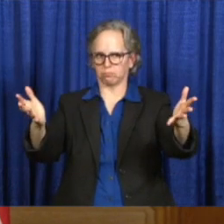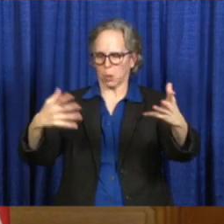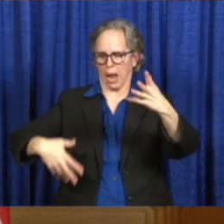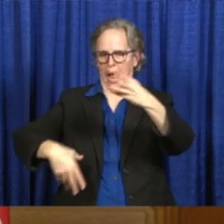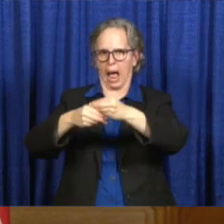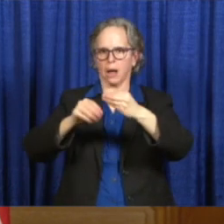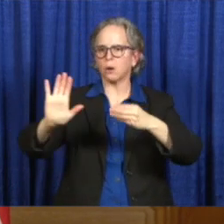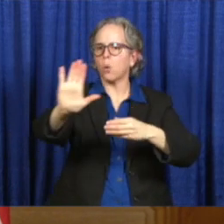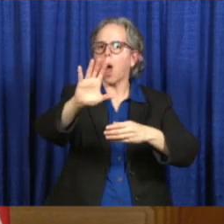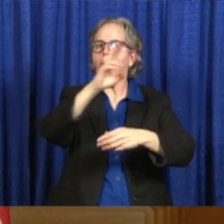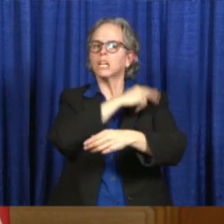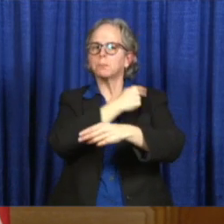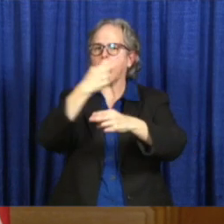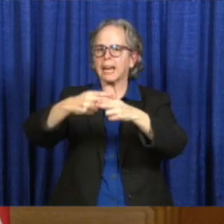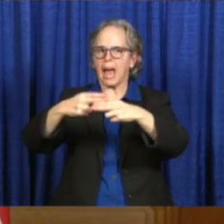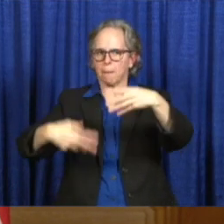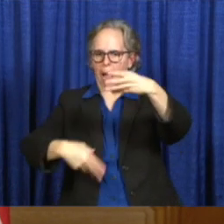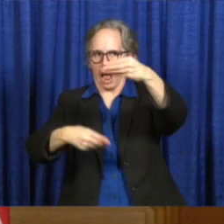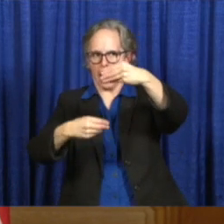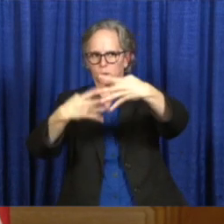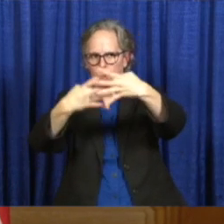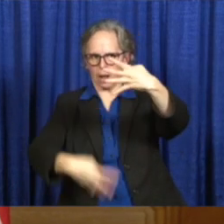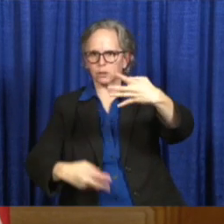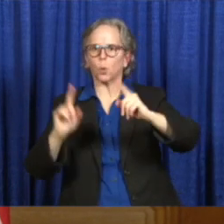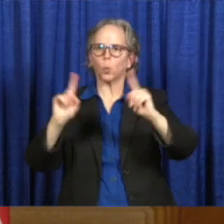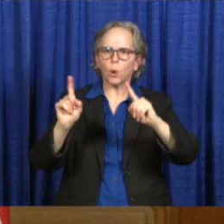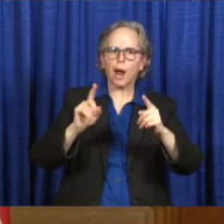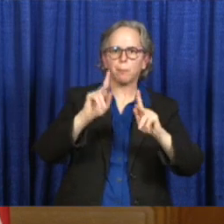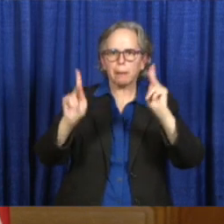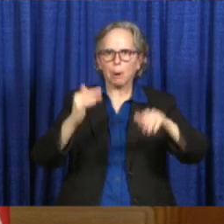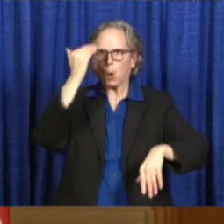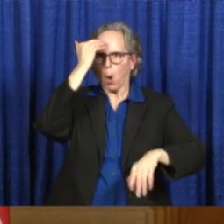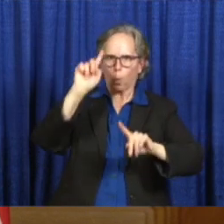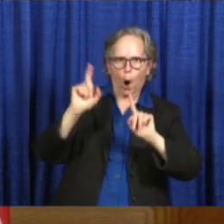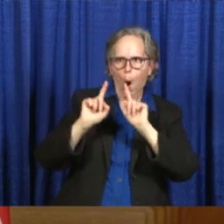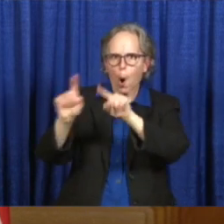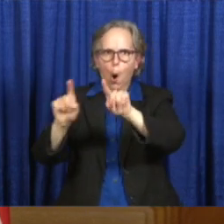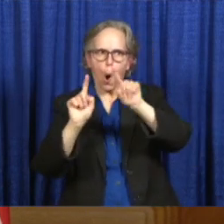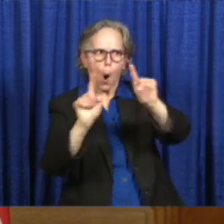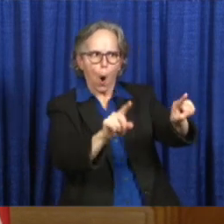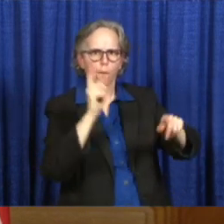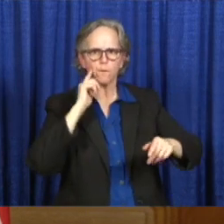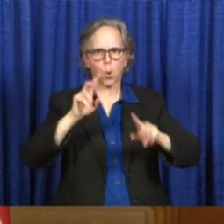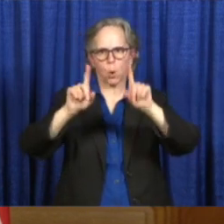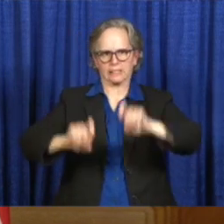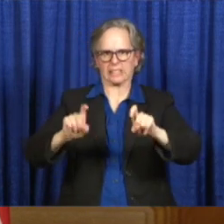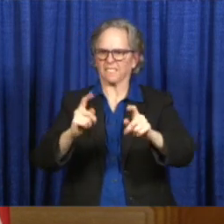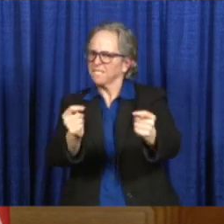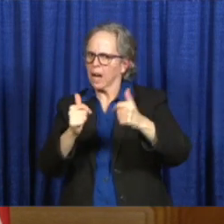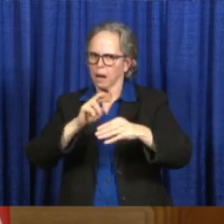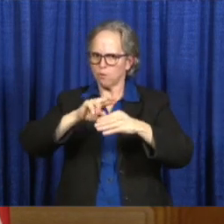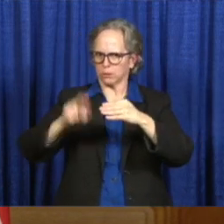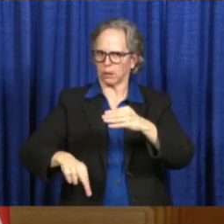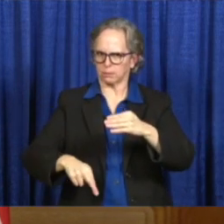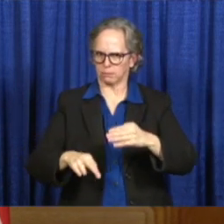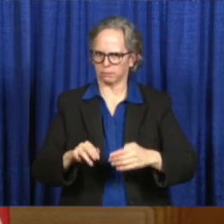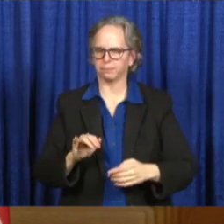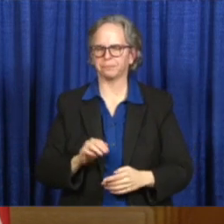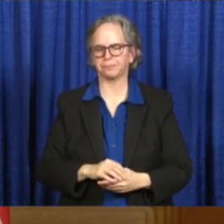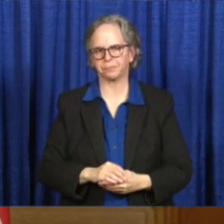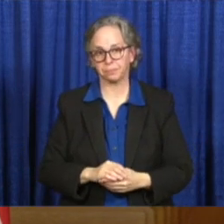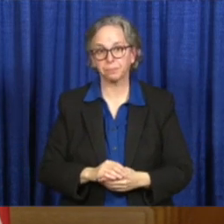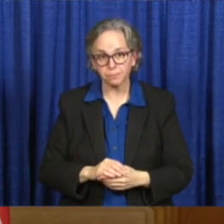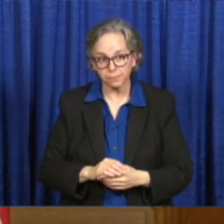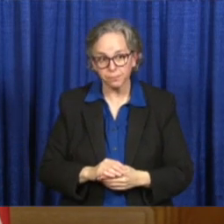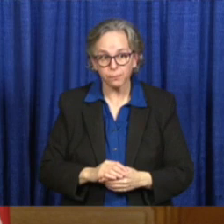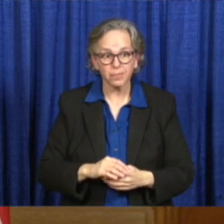let you know about that. Let me turn to the second part about the testing, and the second part